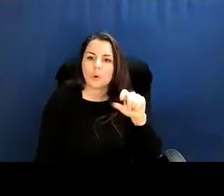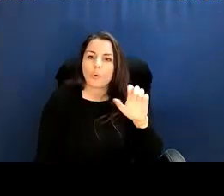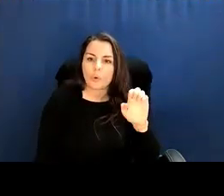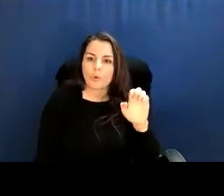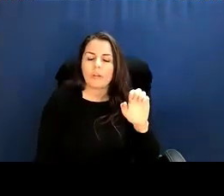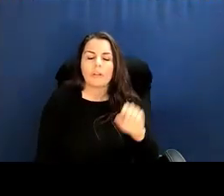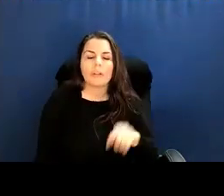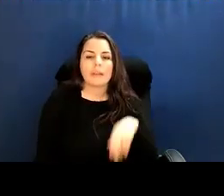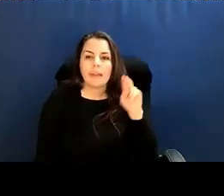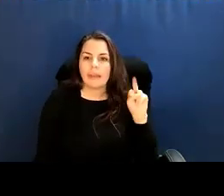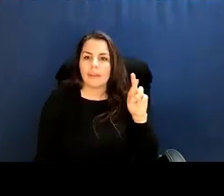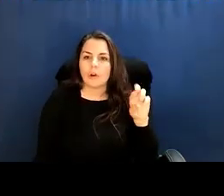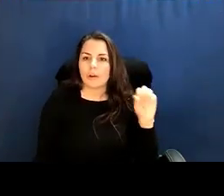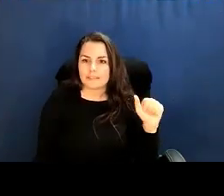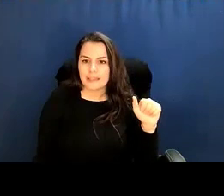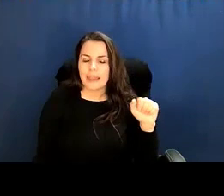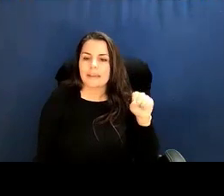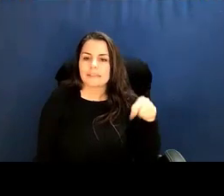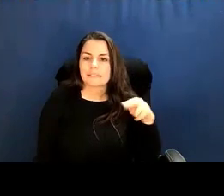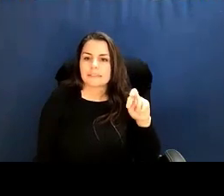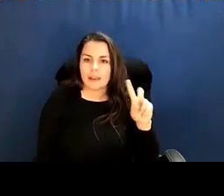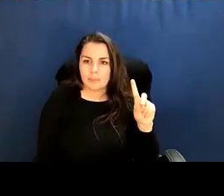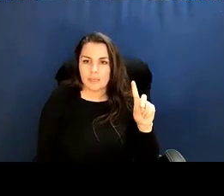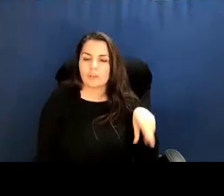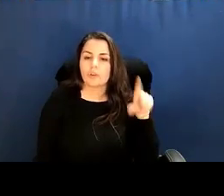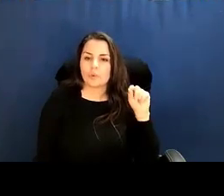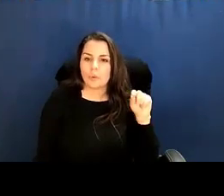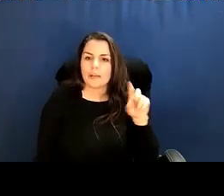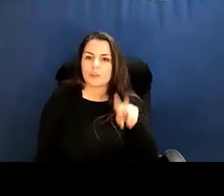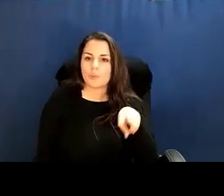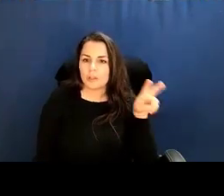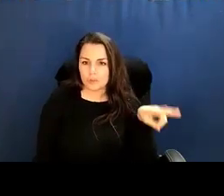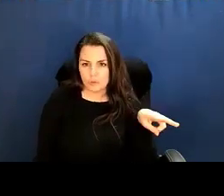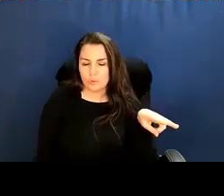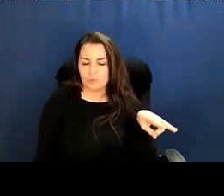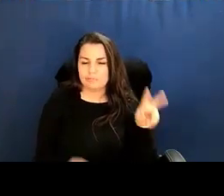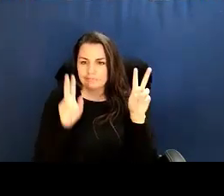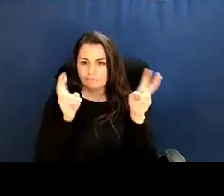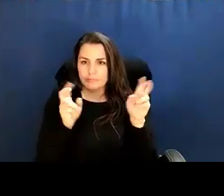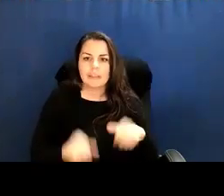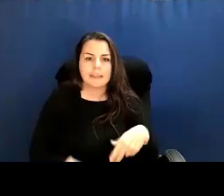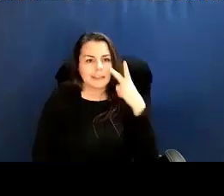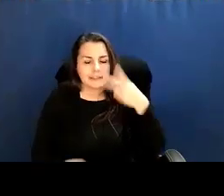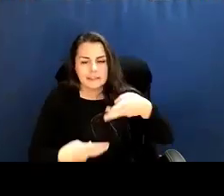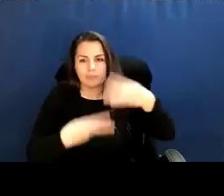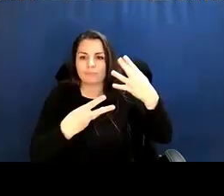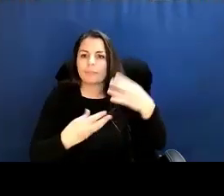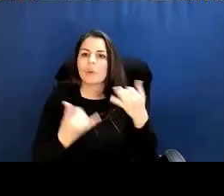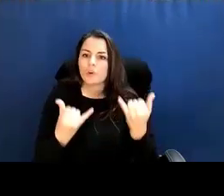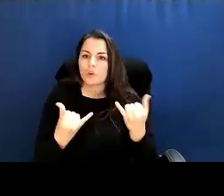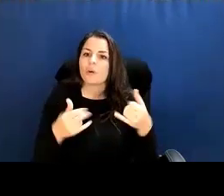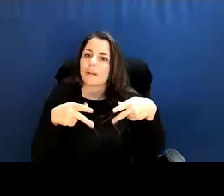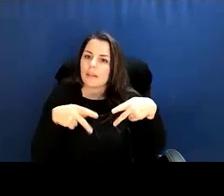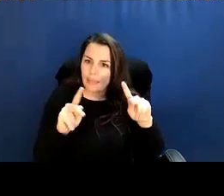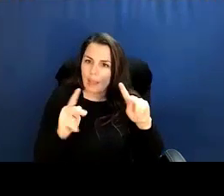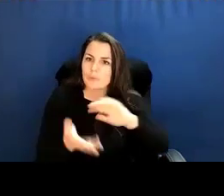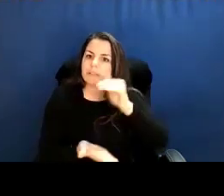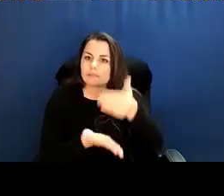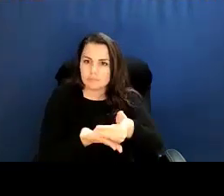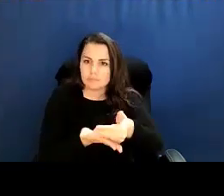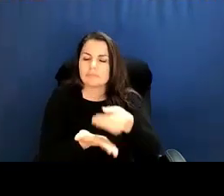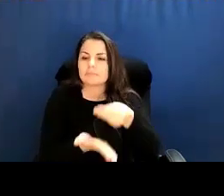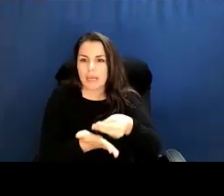stipends 2022, and that will show you the current allowance for stipends, tuition fees, institutional allowance,